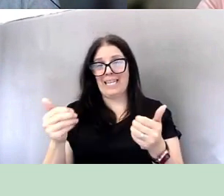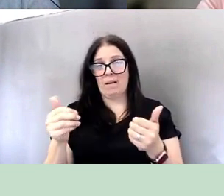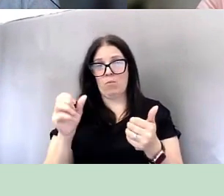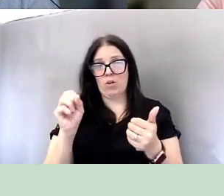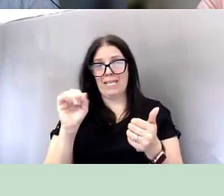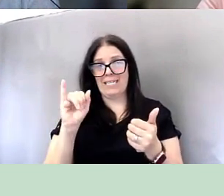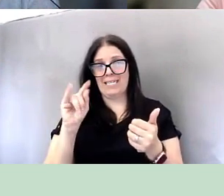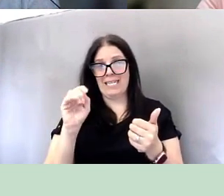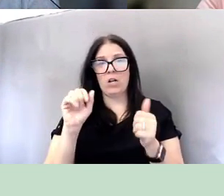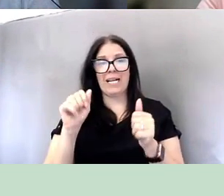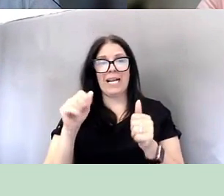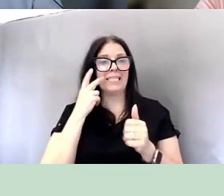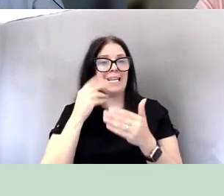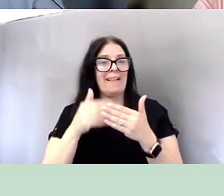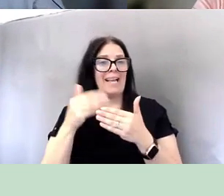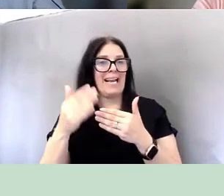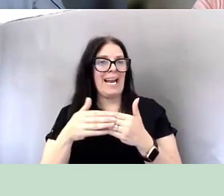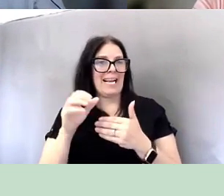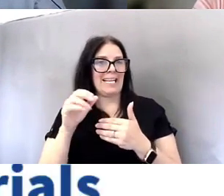to the next slide, Monica.